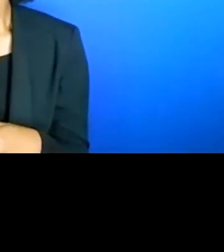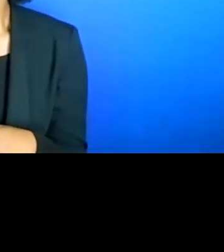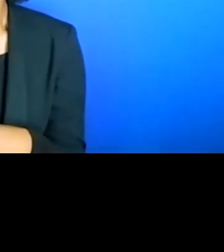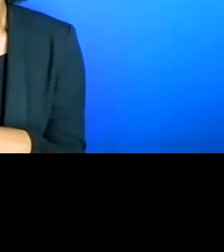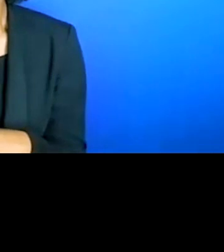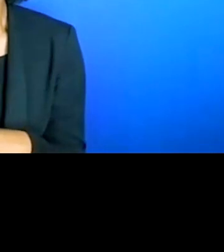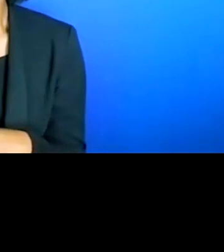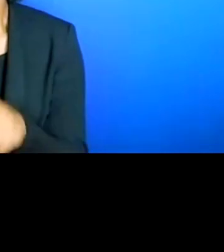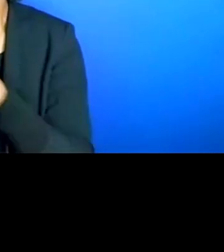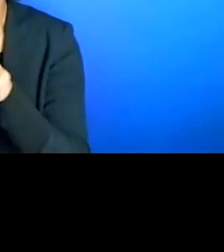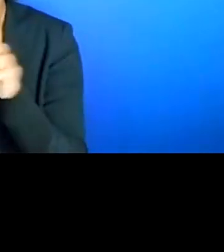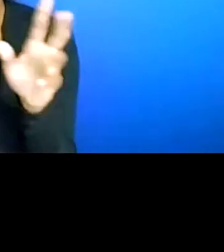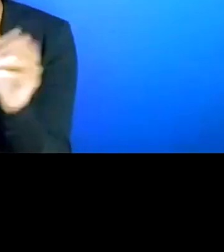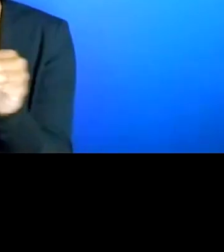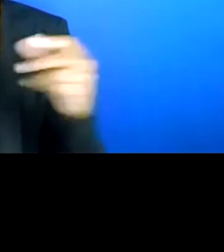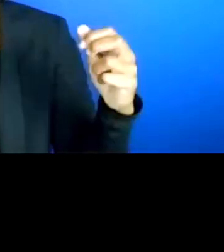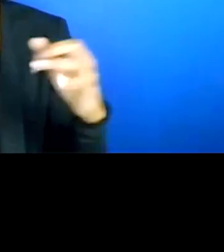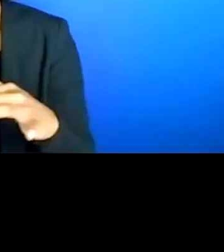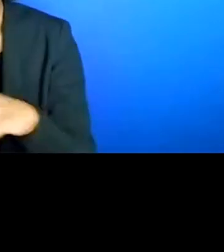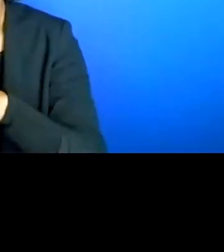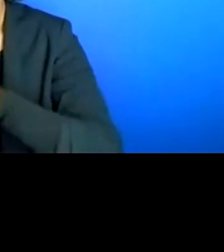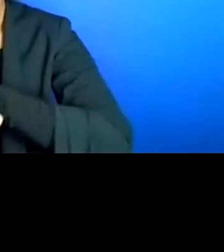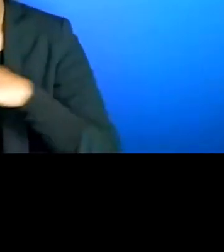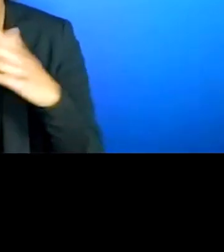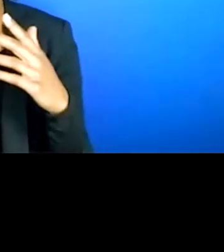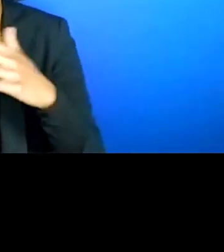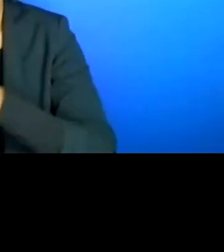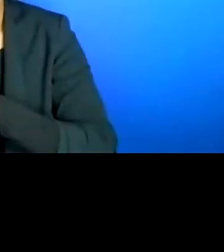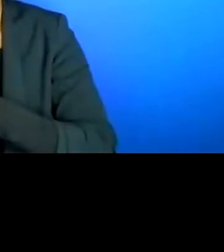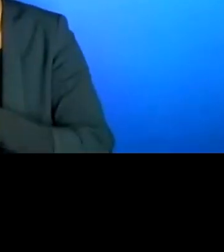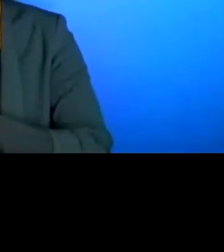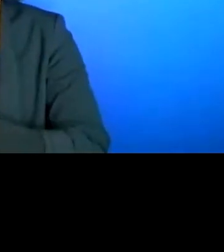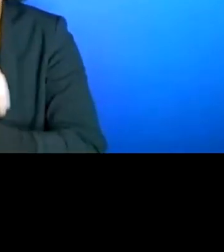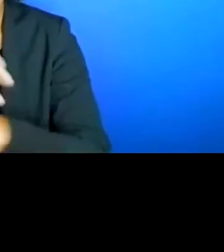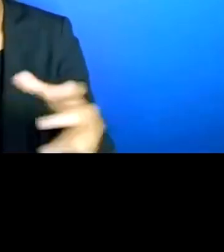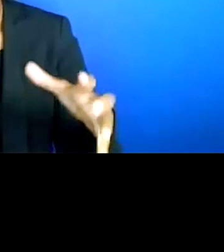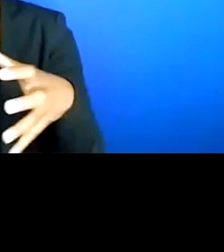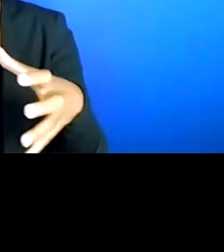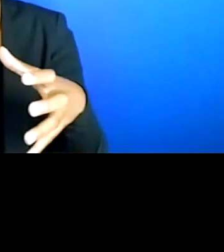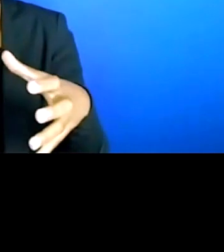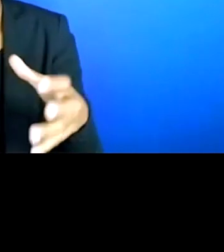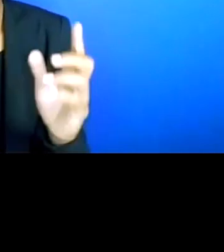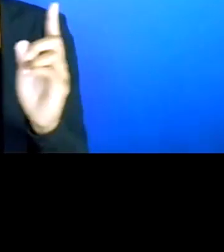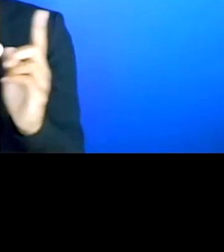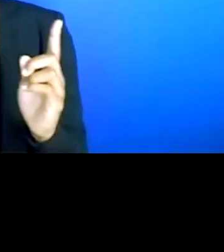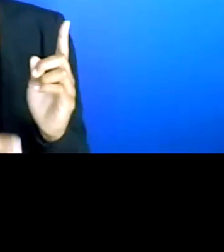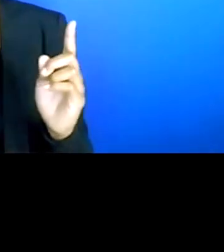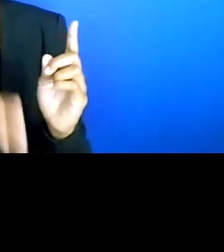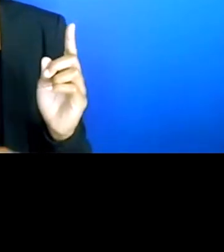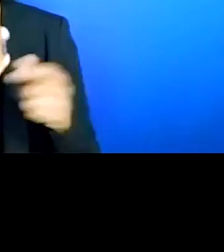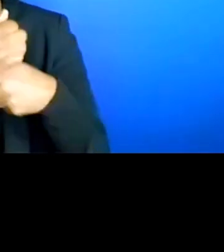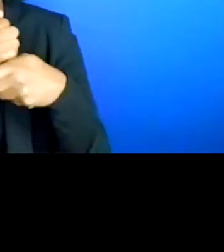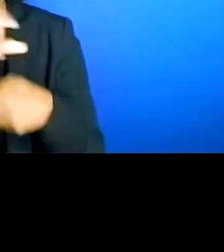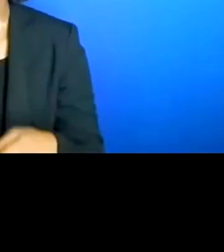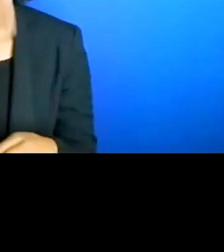meeting. This is everyone coming back together after the course. We're going to come back together at the local coffee shop in a hotel or something of that